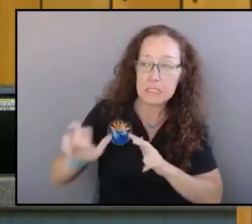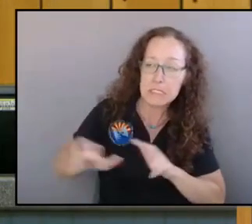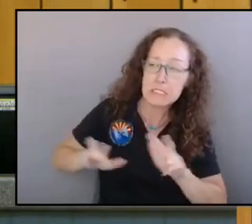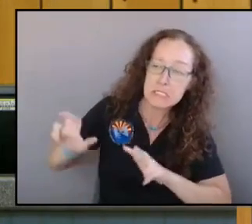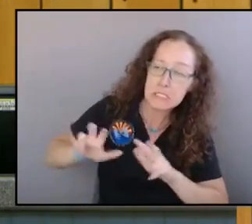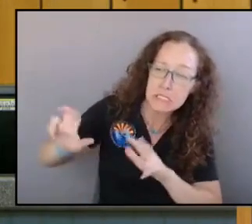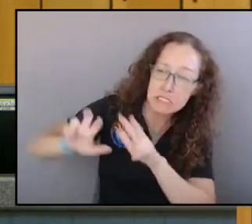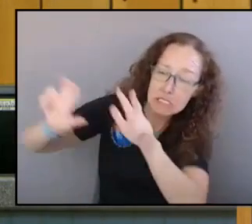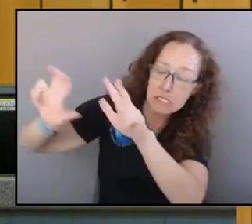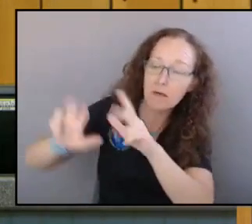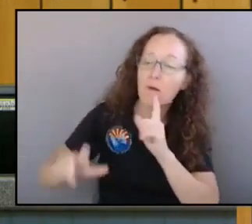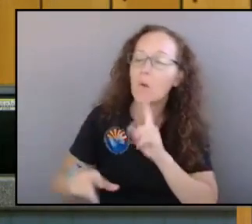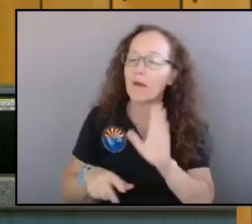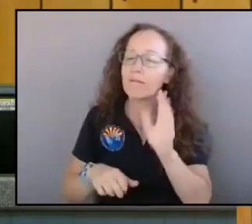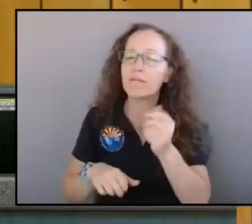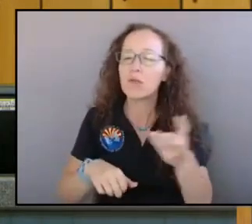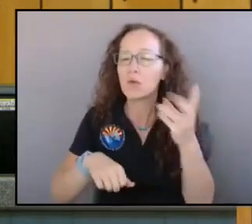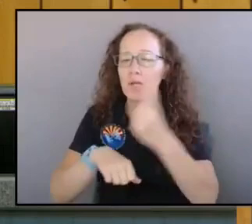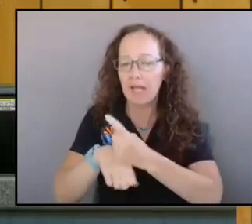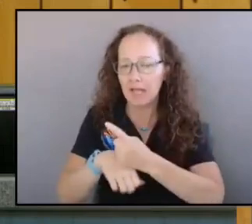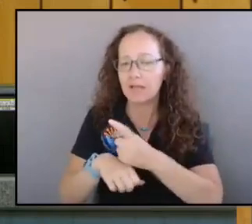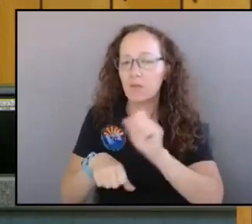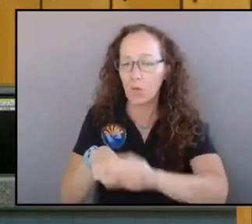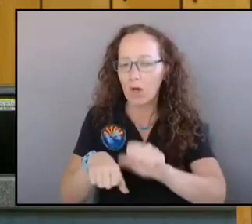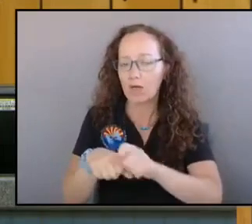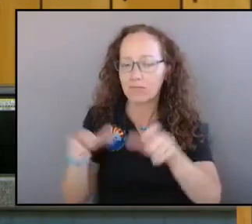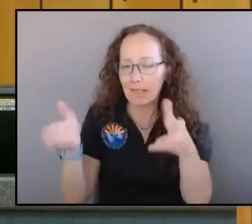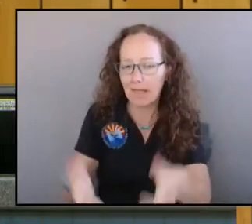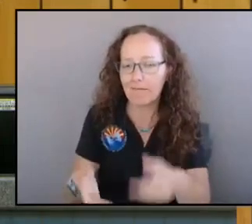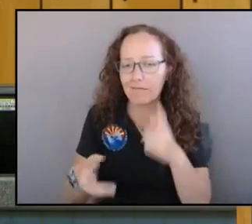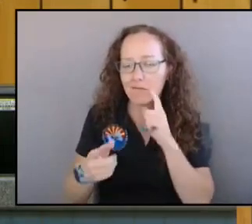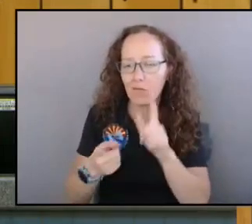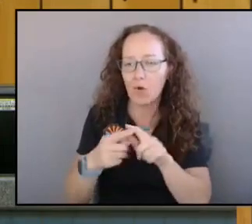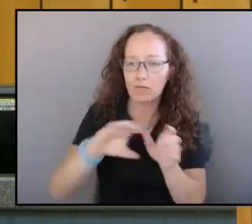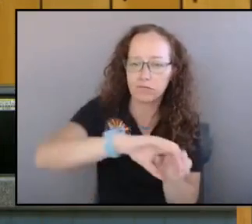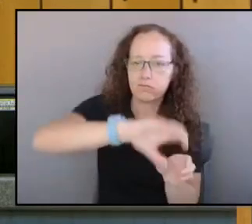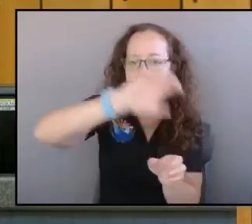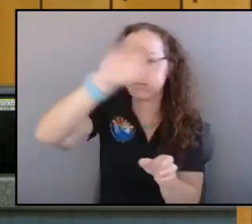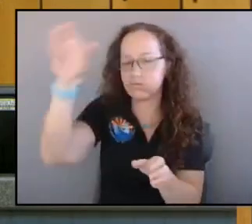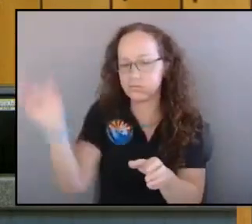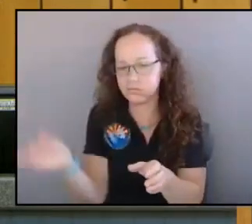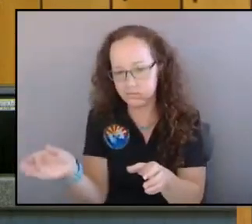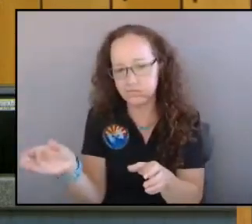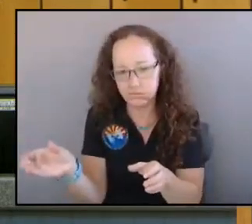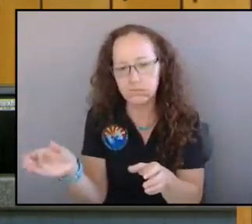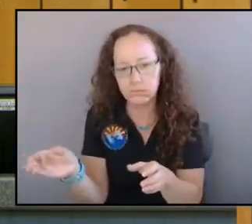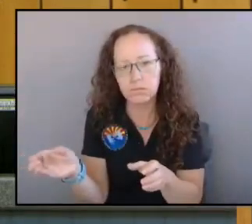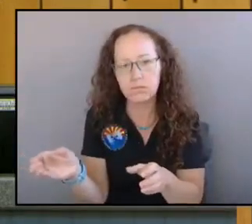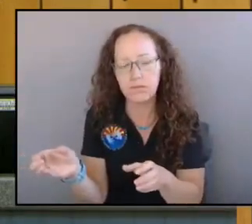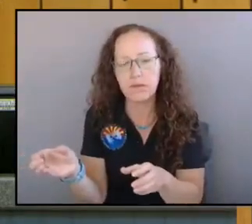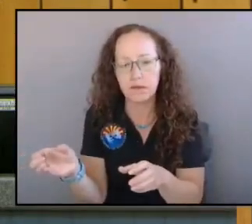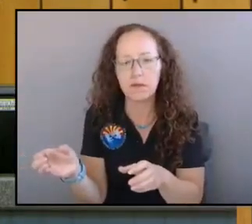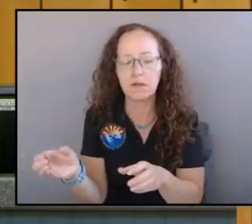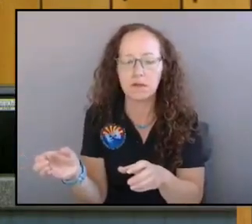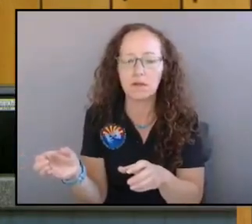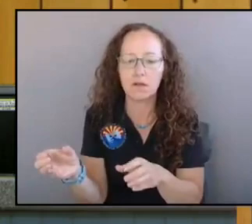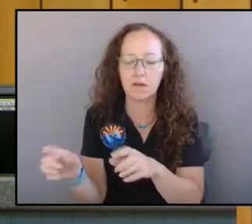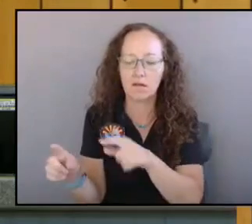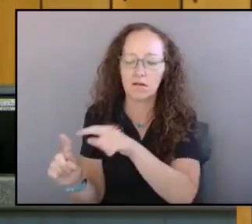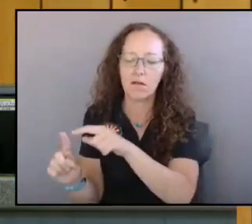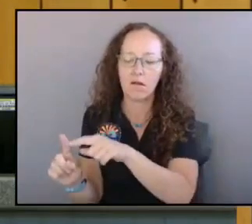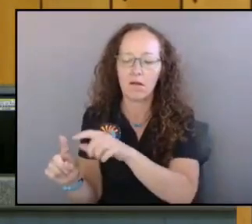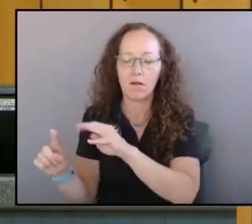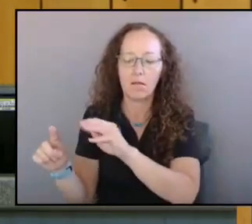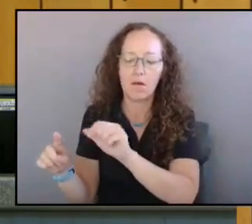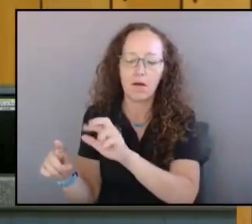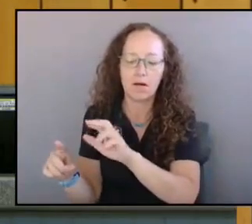way around this and get it tied back into the dozer line there south of Martinez Pond. And when they do that, everything that's north of the